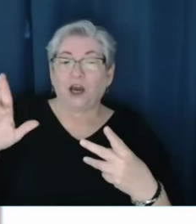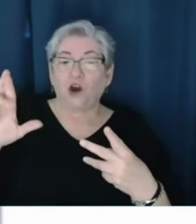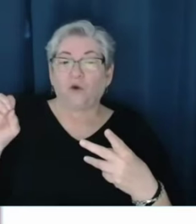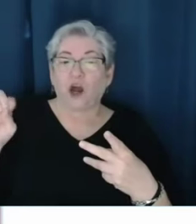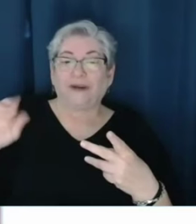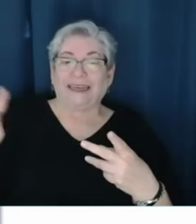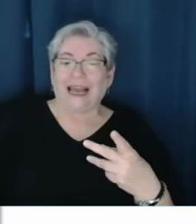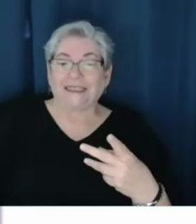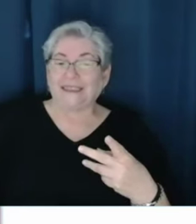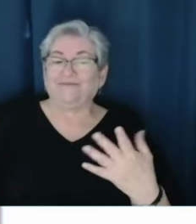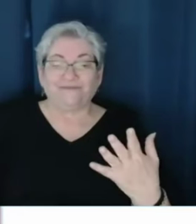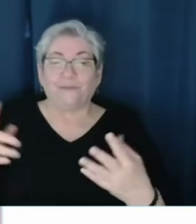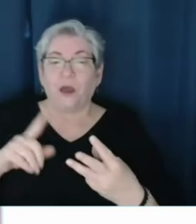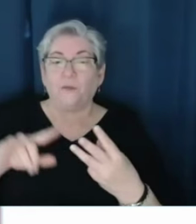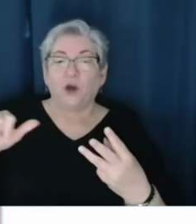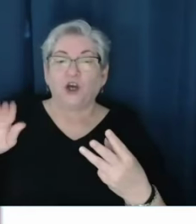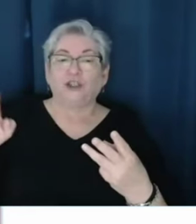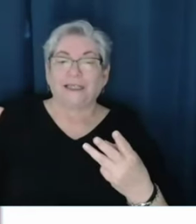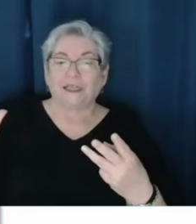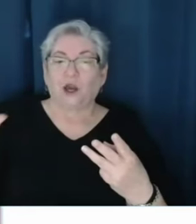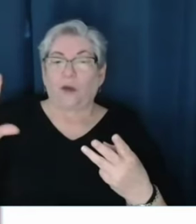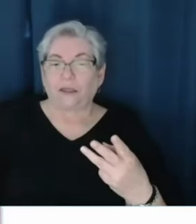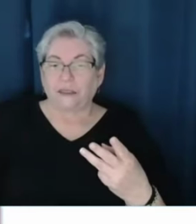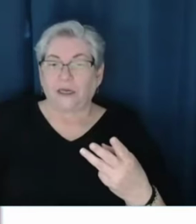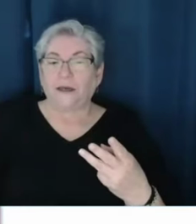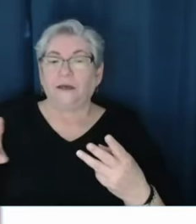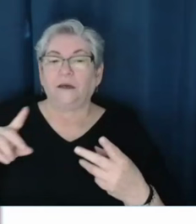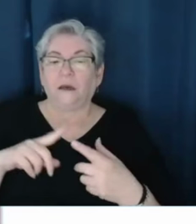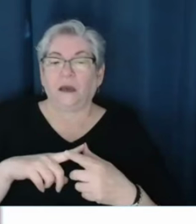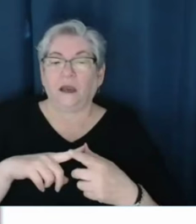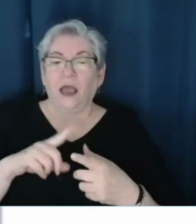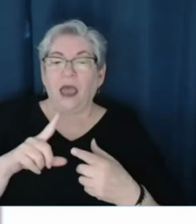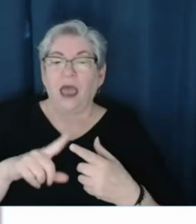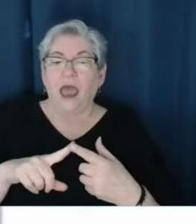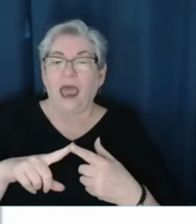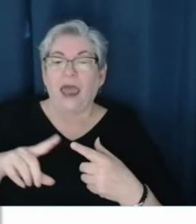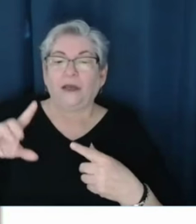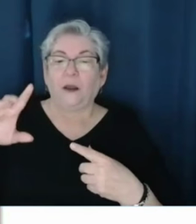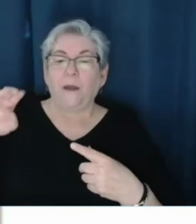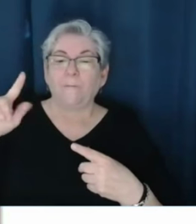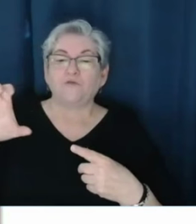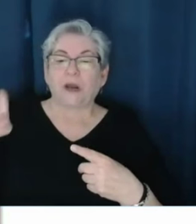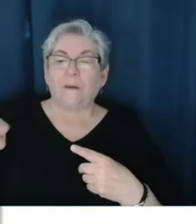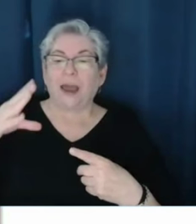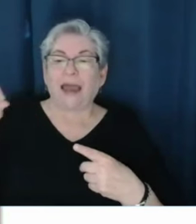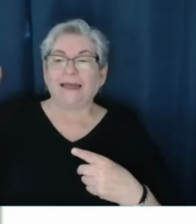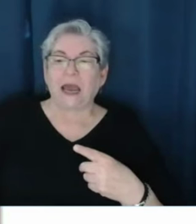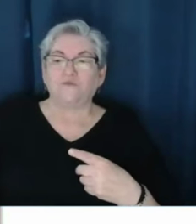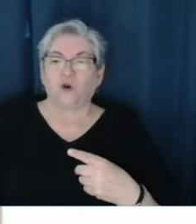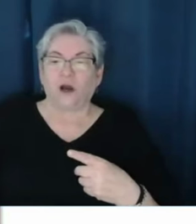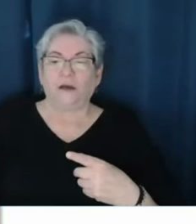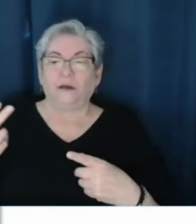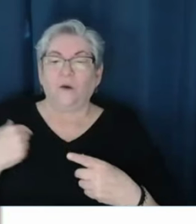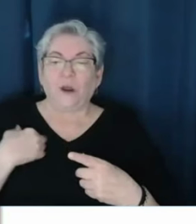Wilson. Miriam and Deborah are not available today, but we always list them because they're important parts of our team. And now I will hand